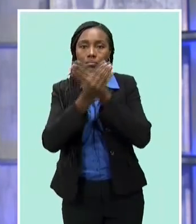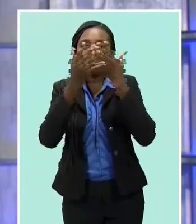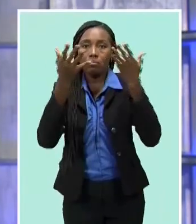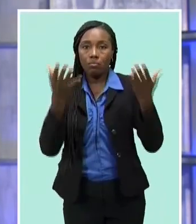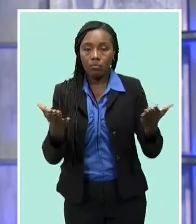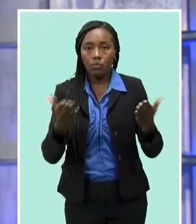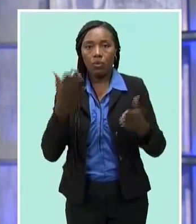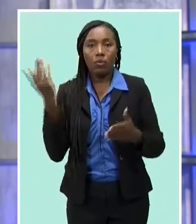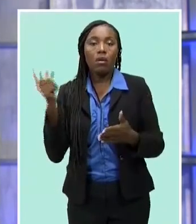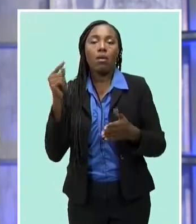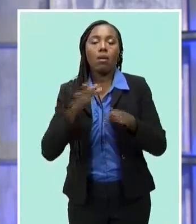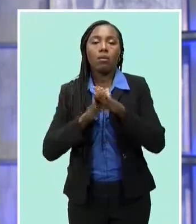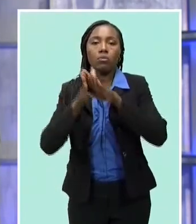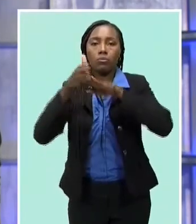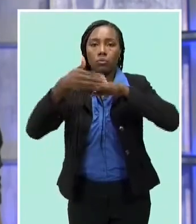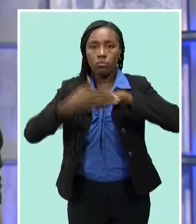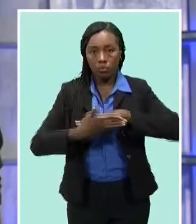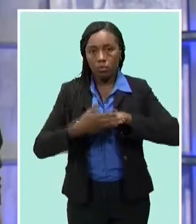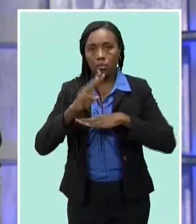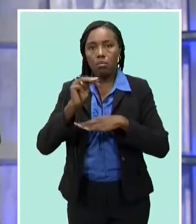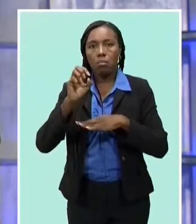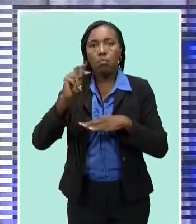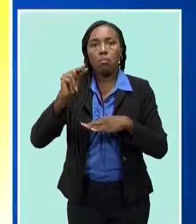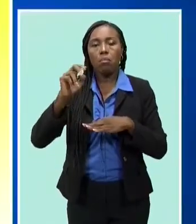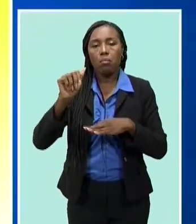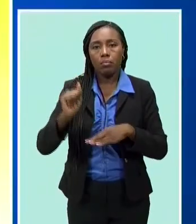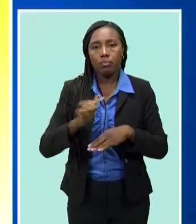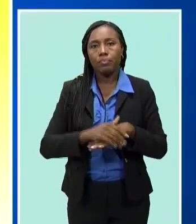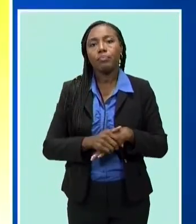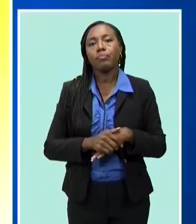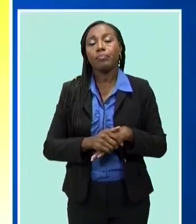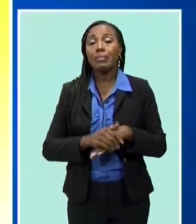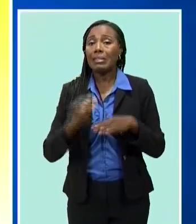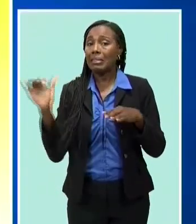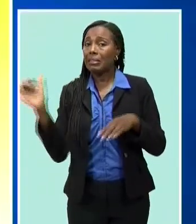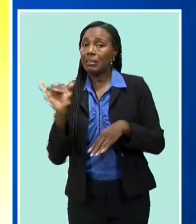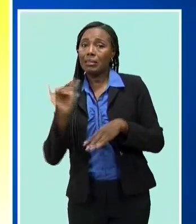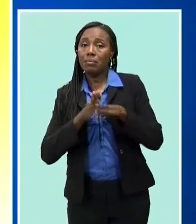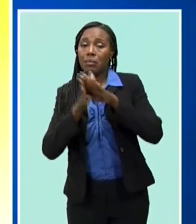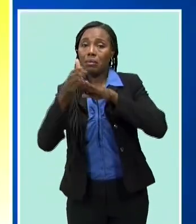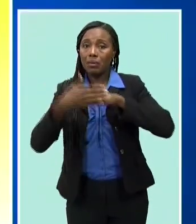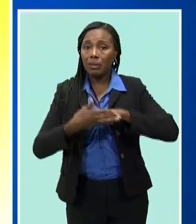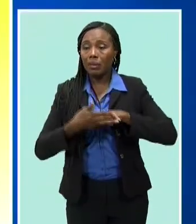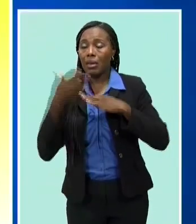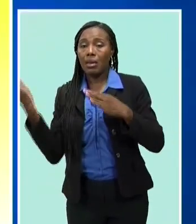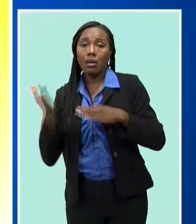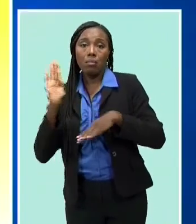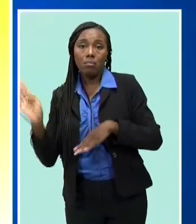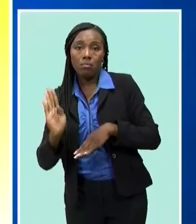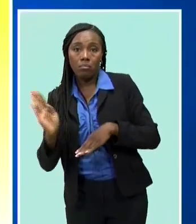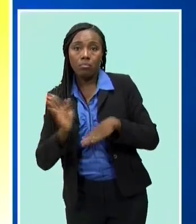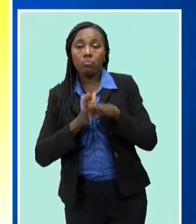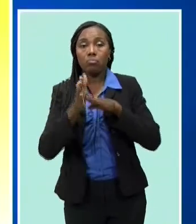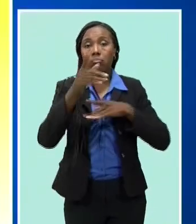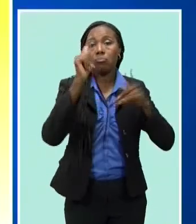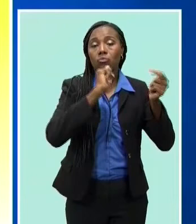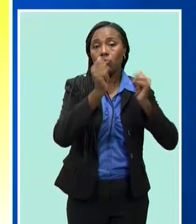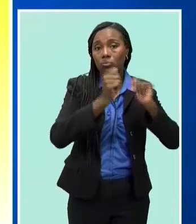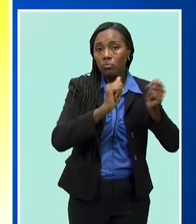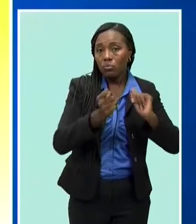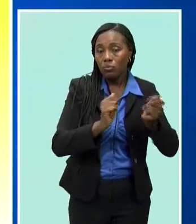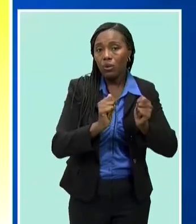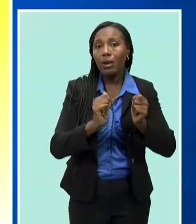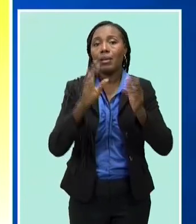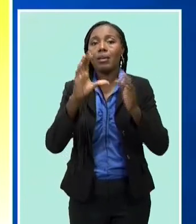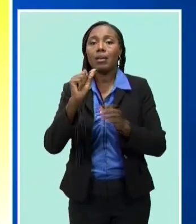campus at Mona over in Jamaica. Like Mona in Jamaica, Caville in Barbados, St. Augustine, Trinidad, the